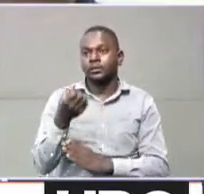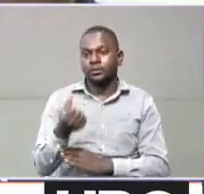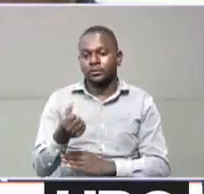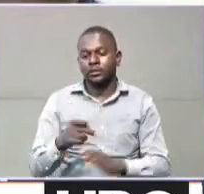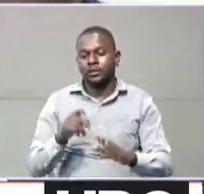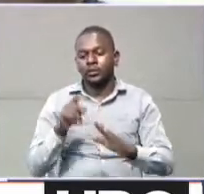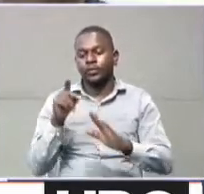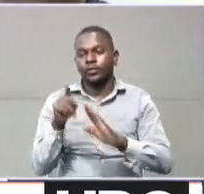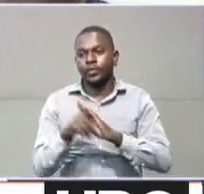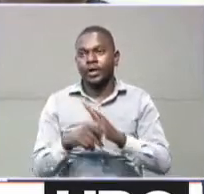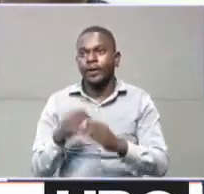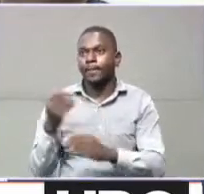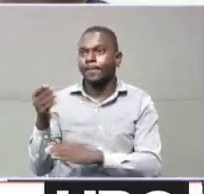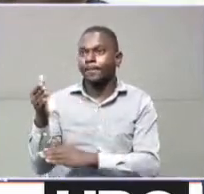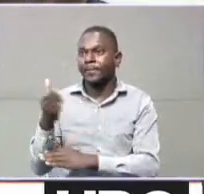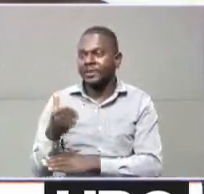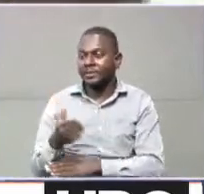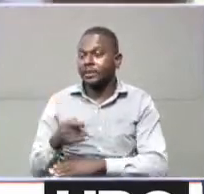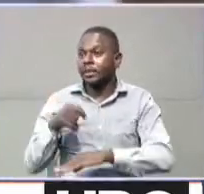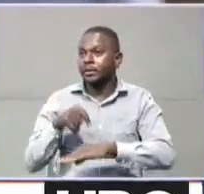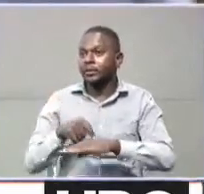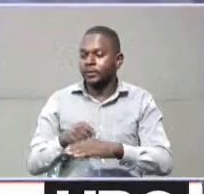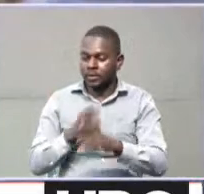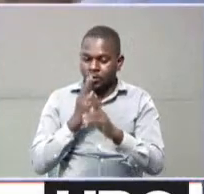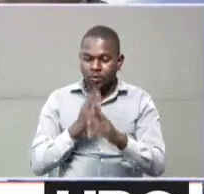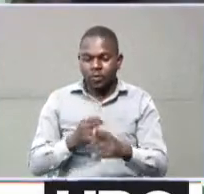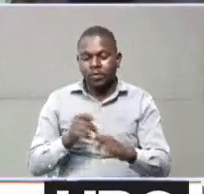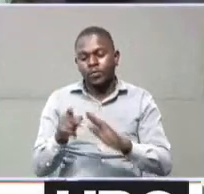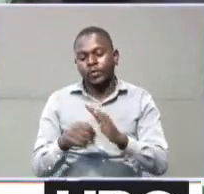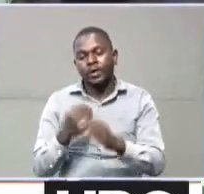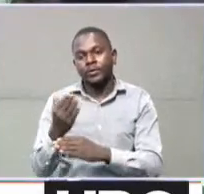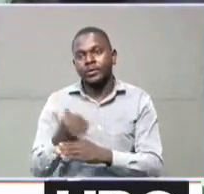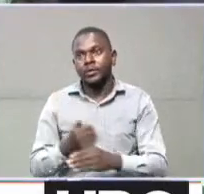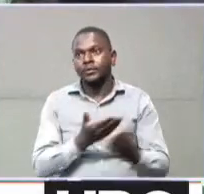prime minister's time i turn our prime minister